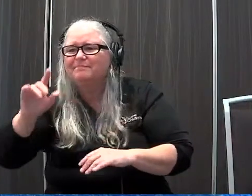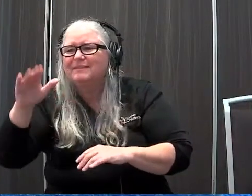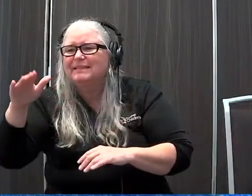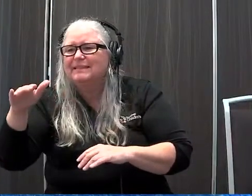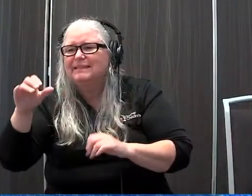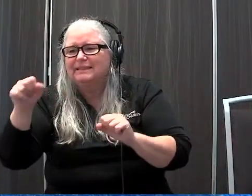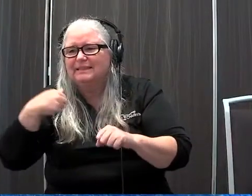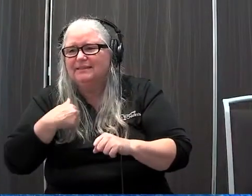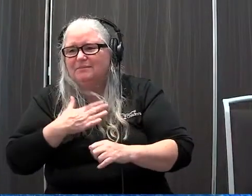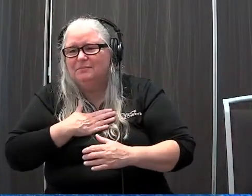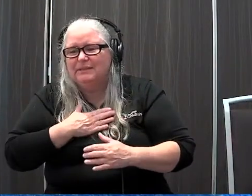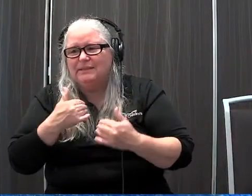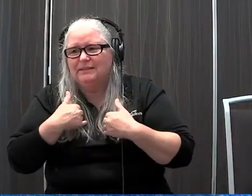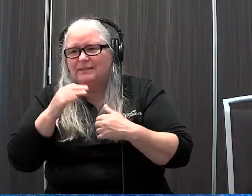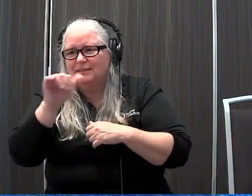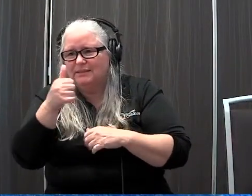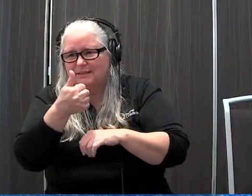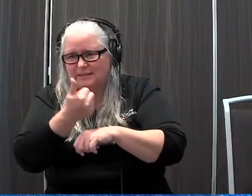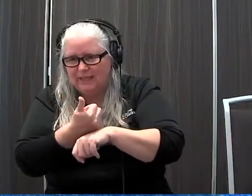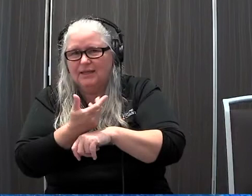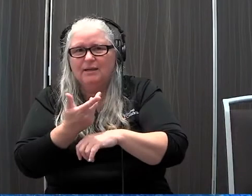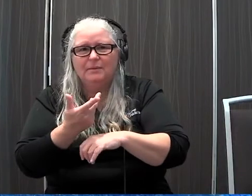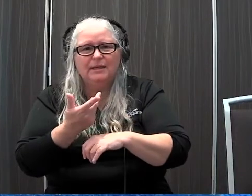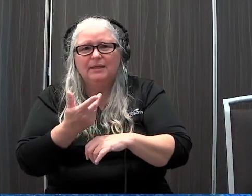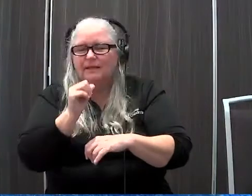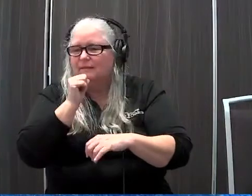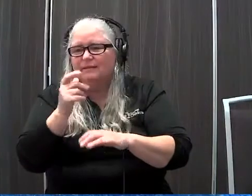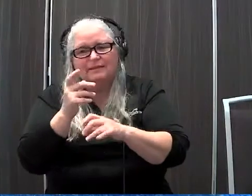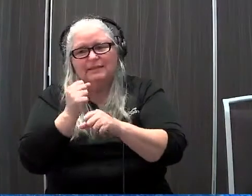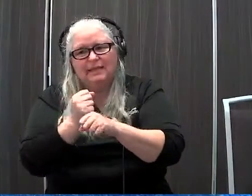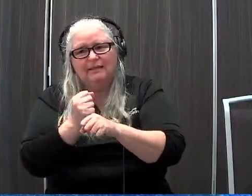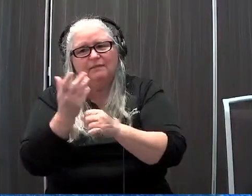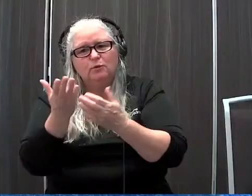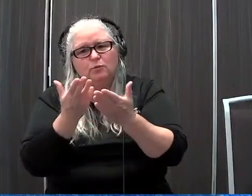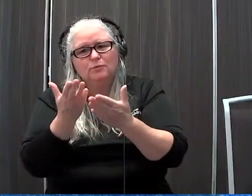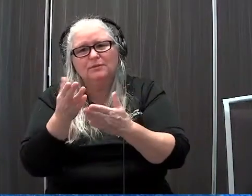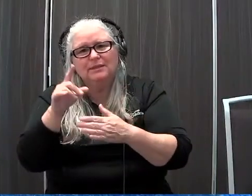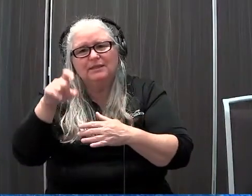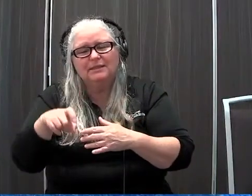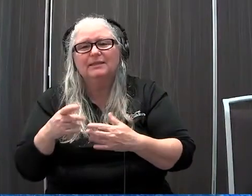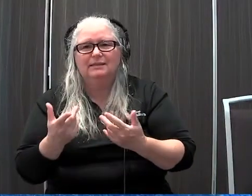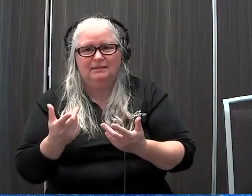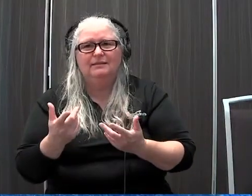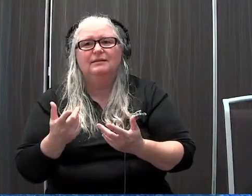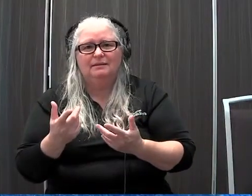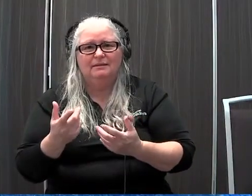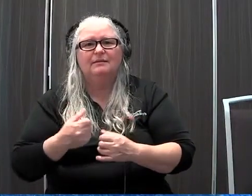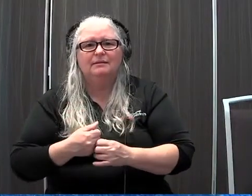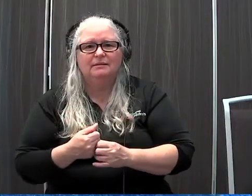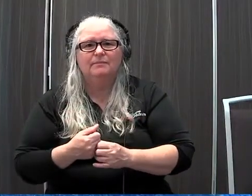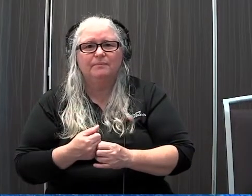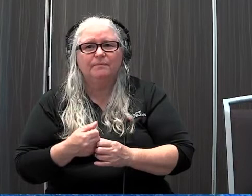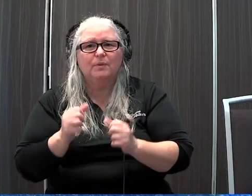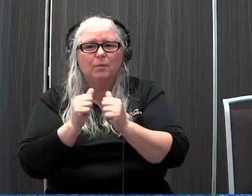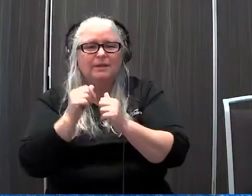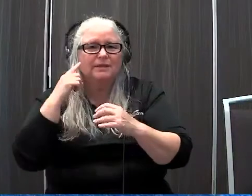to have that set up, which led to them just not getting materials and that, or not getting full access to the to sound